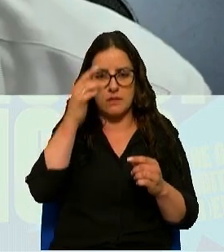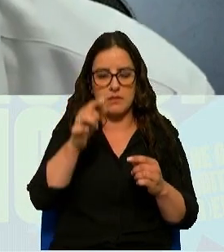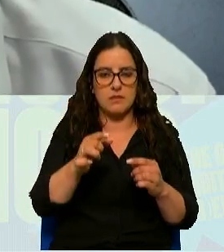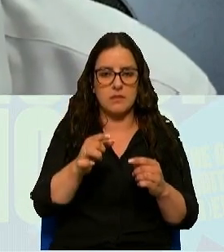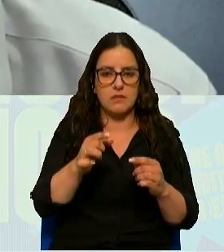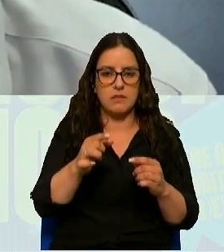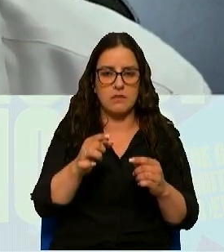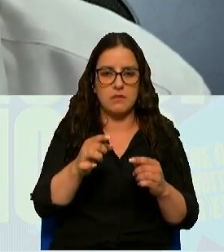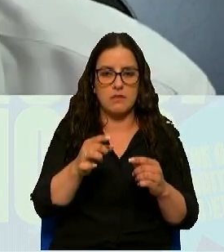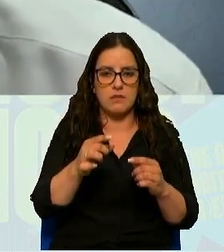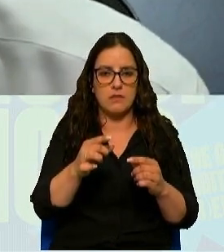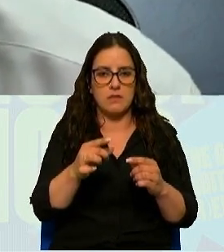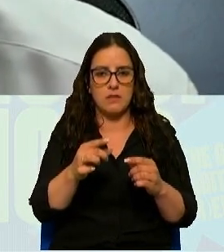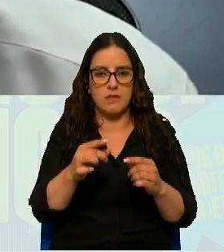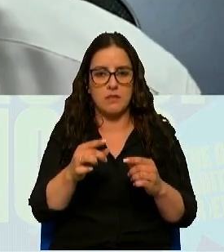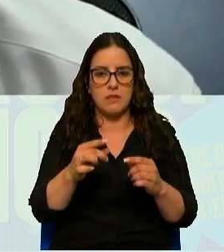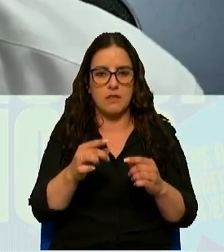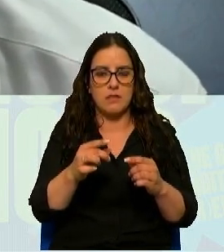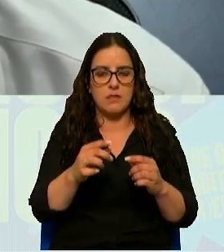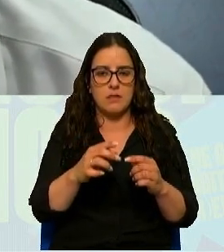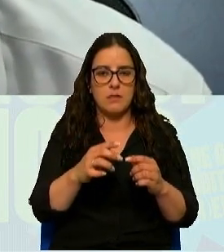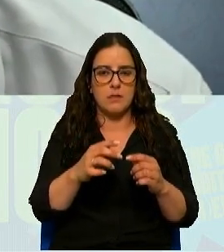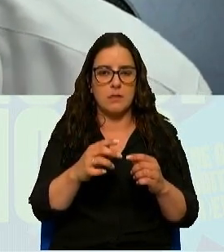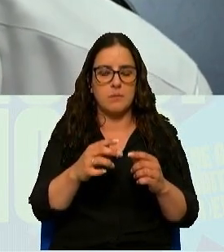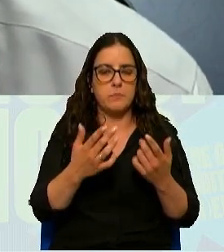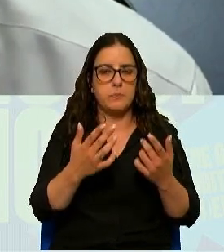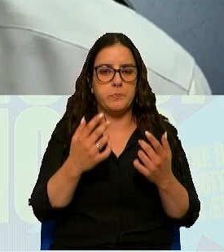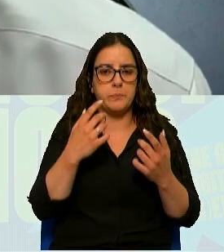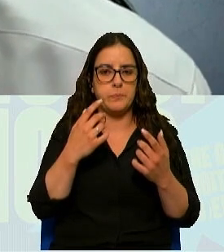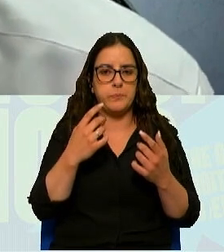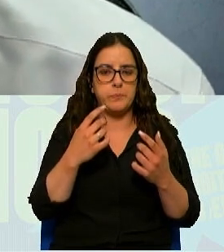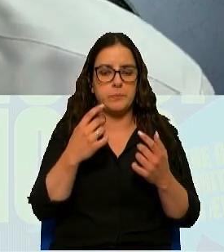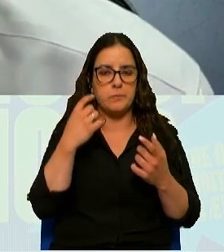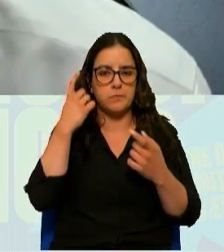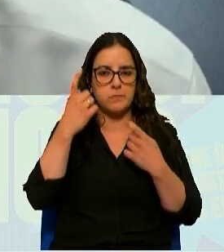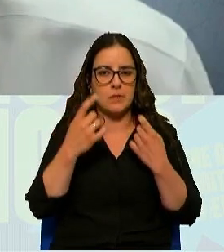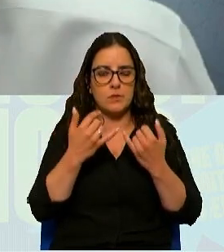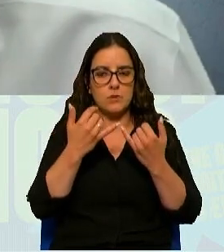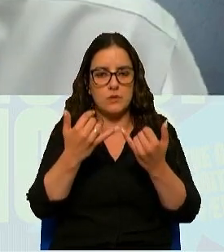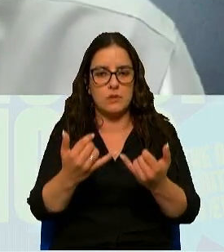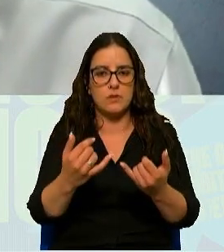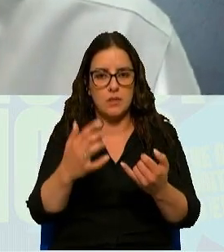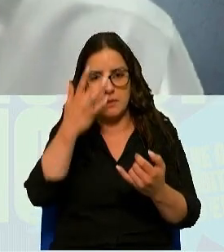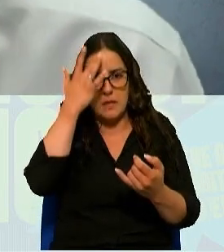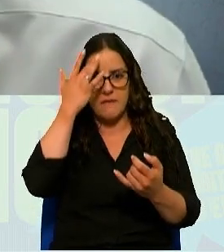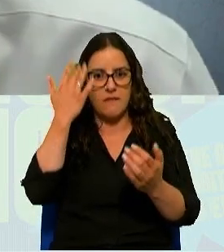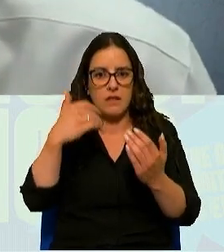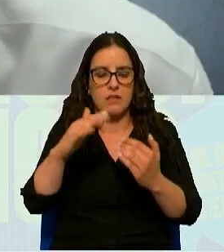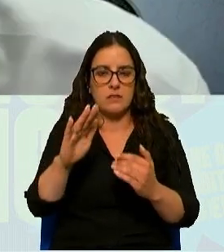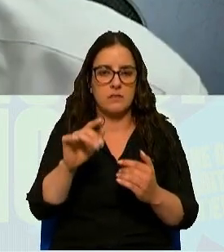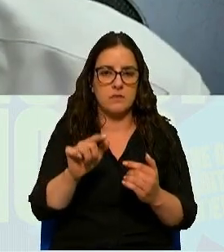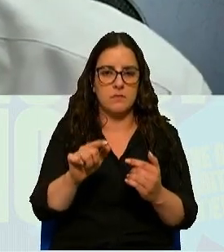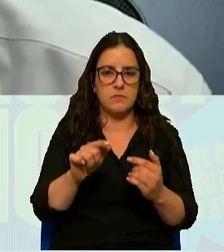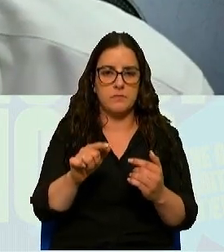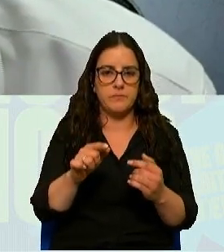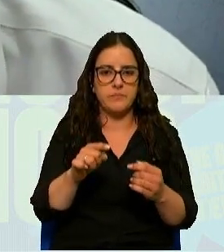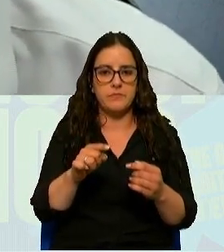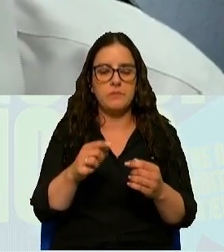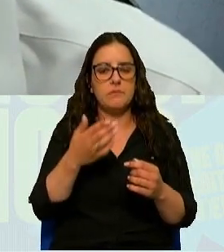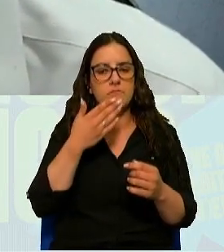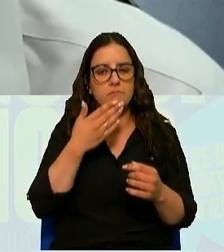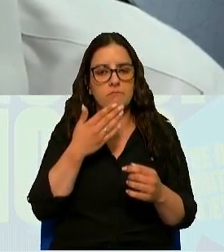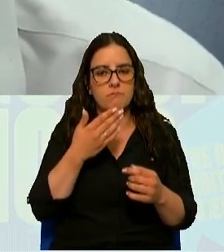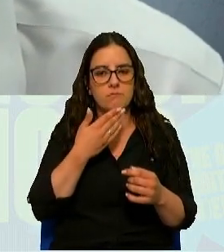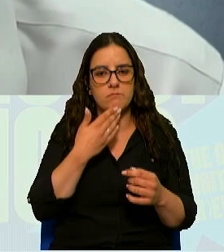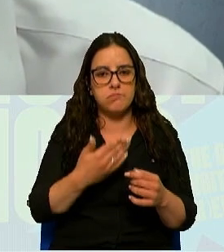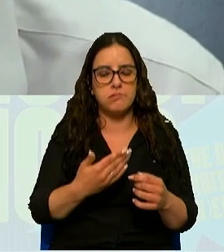we're tricked into thinking that the second bit will be much easier. Strategies that are based purely on experiencing lots of things and lots